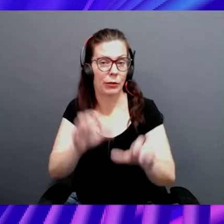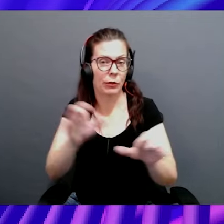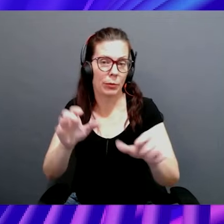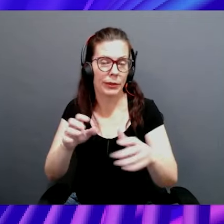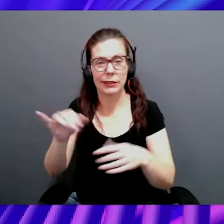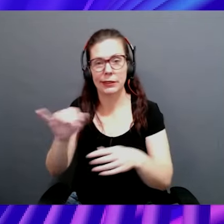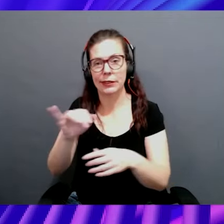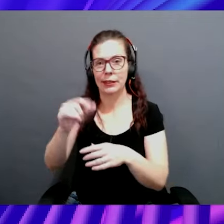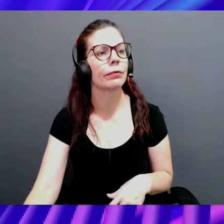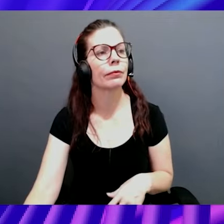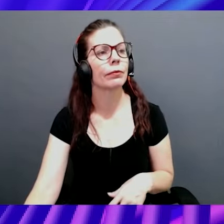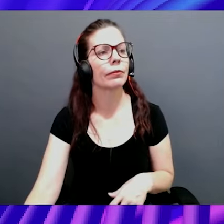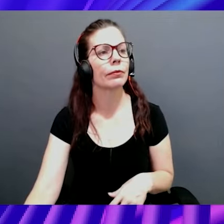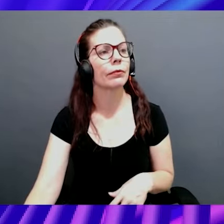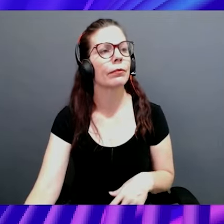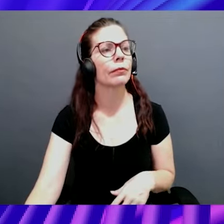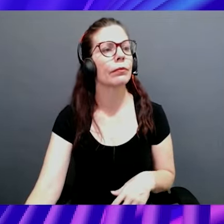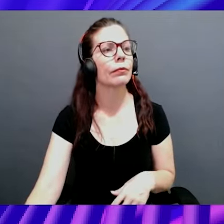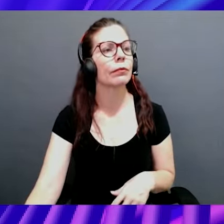instance.